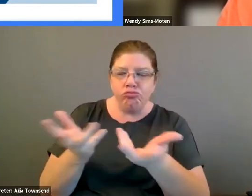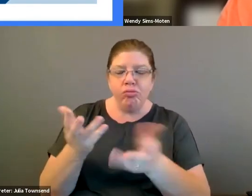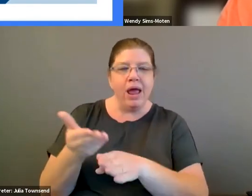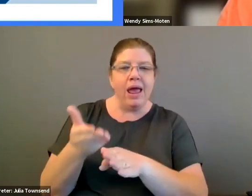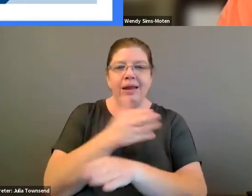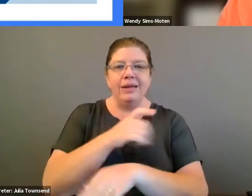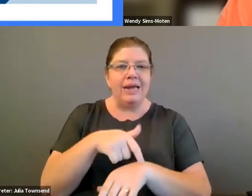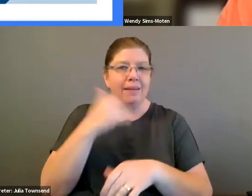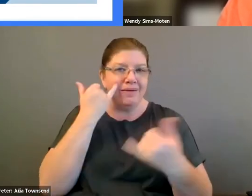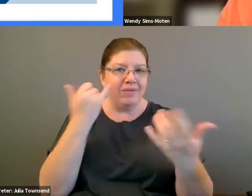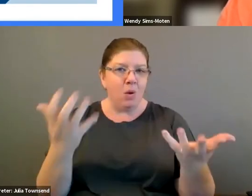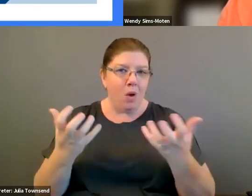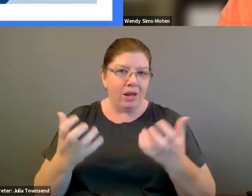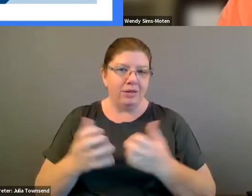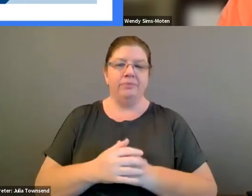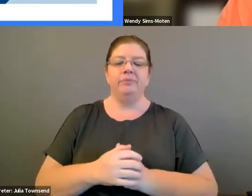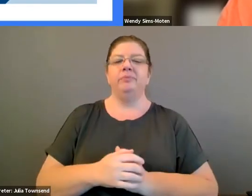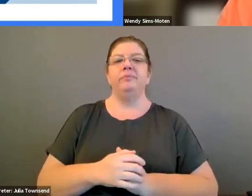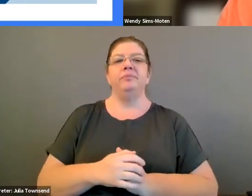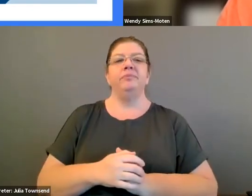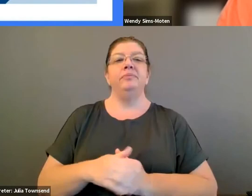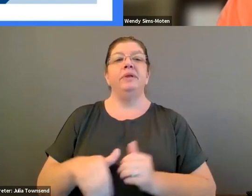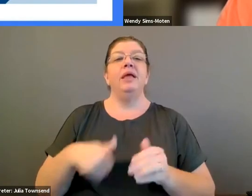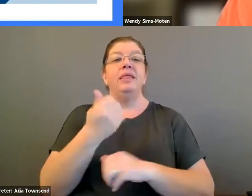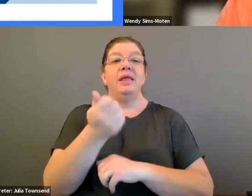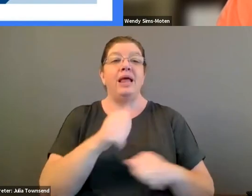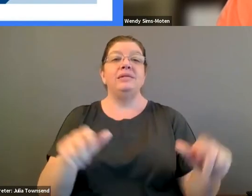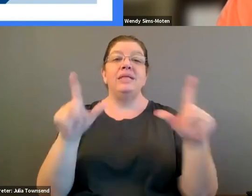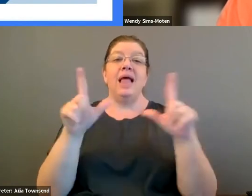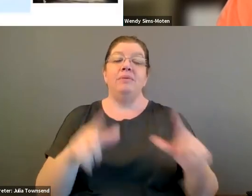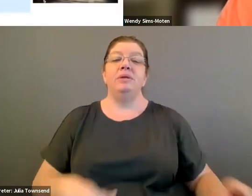like. So next slide, please.